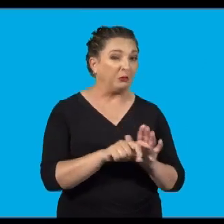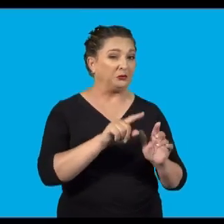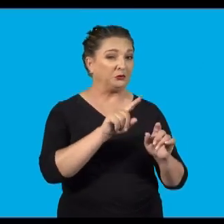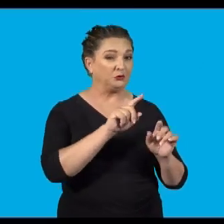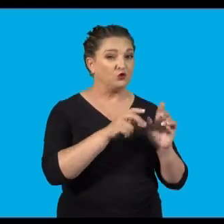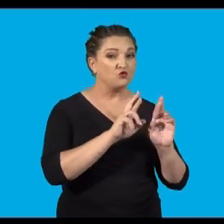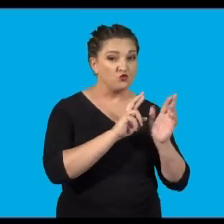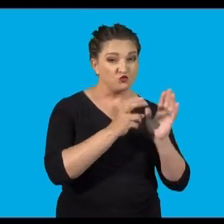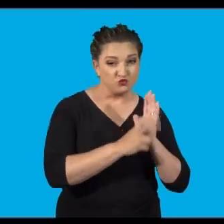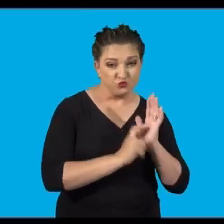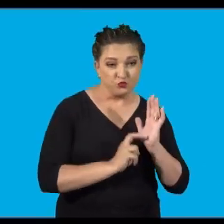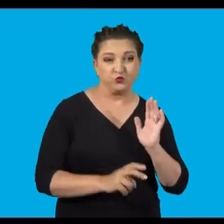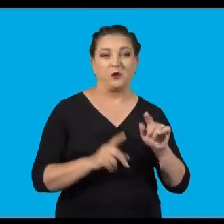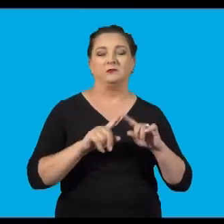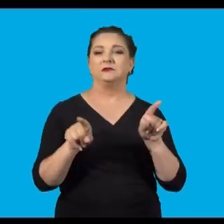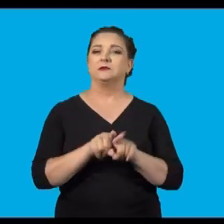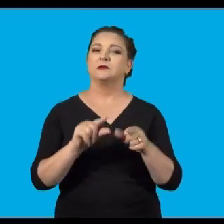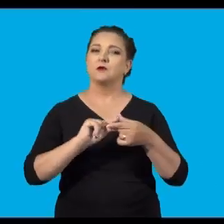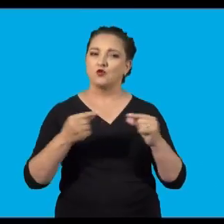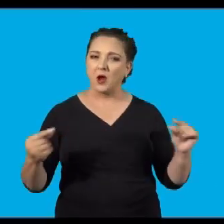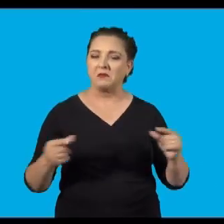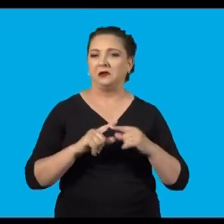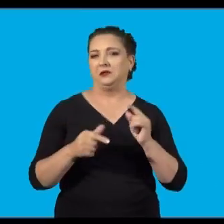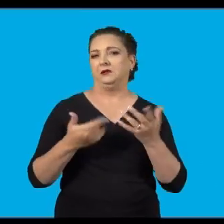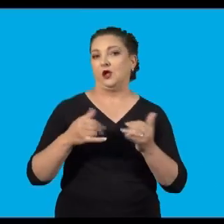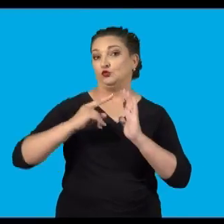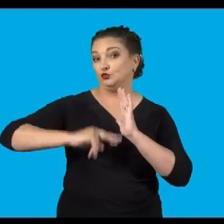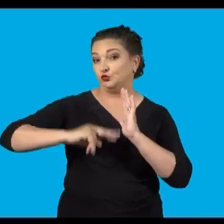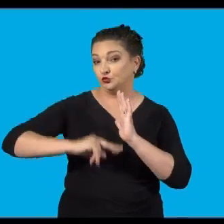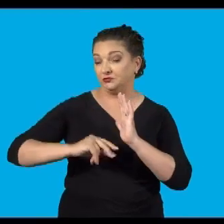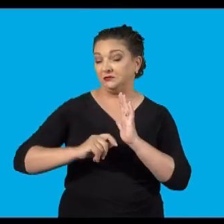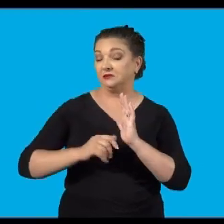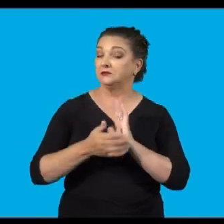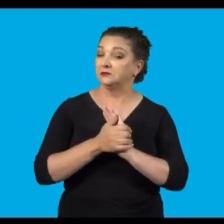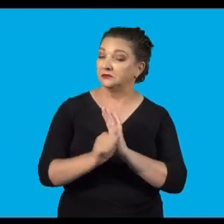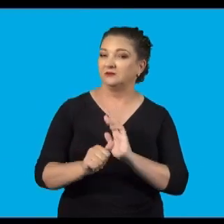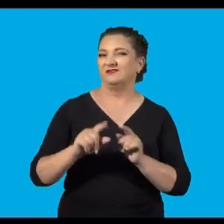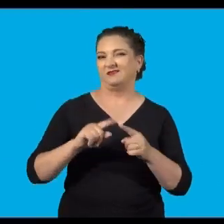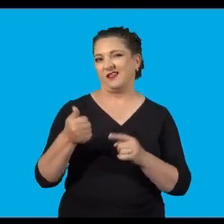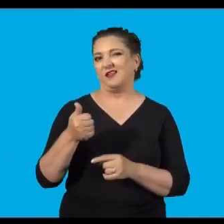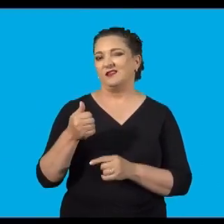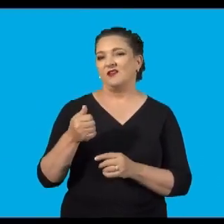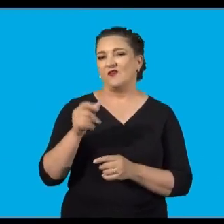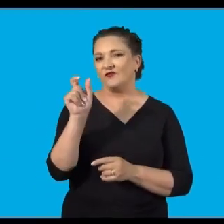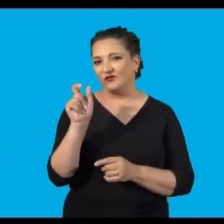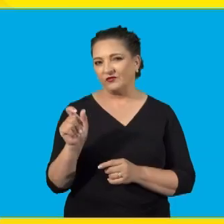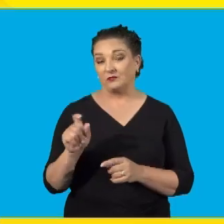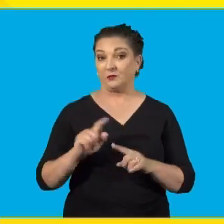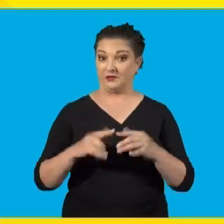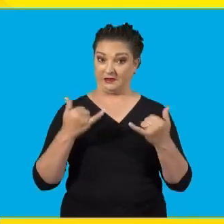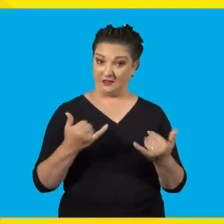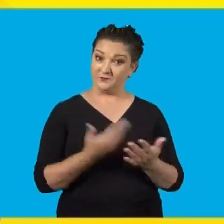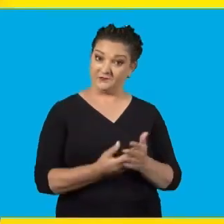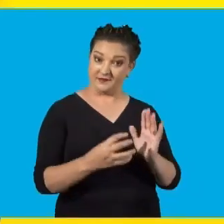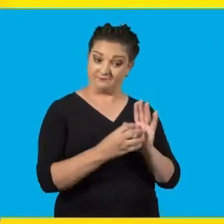those questions, and also your reading skills. Very important when you are sitting for an exam. Learners,